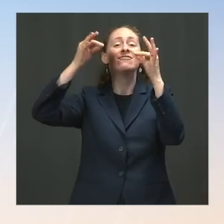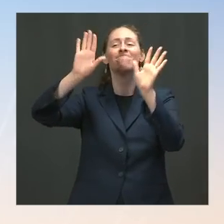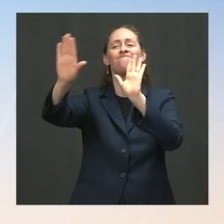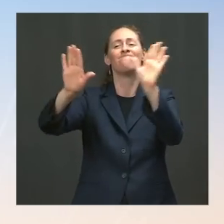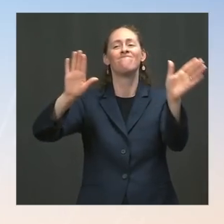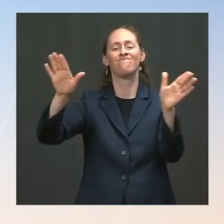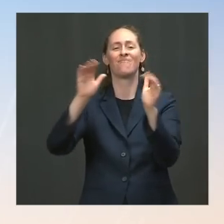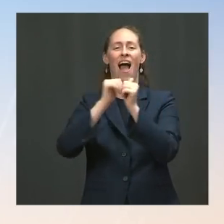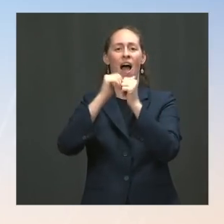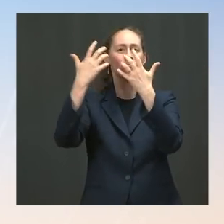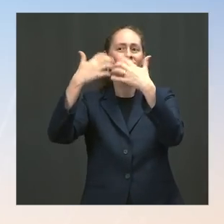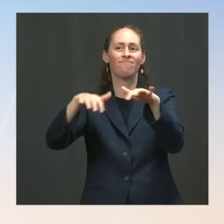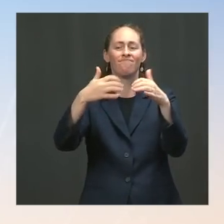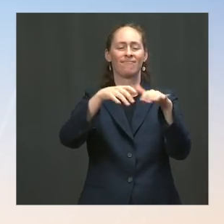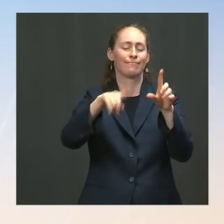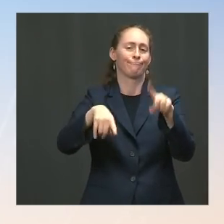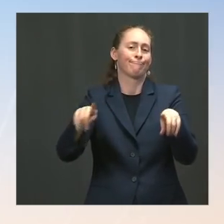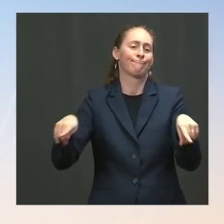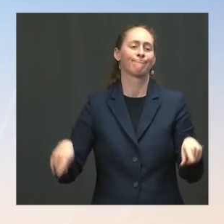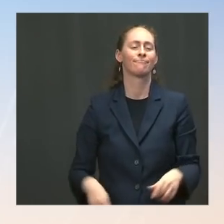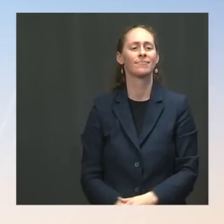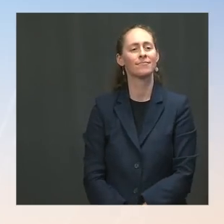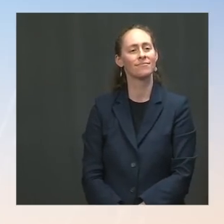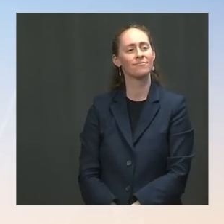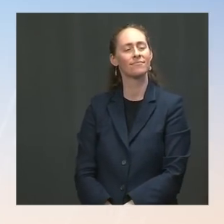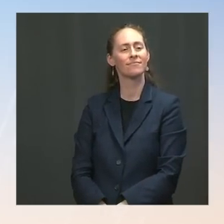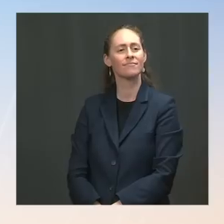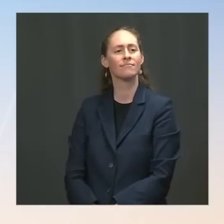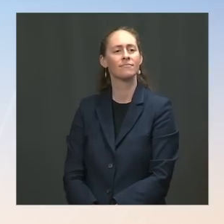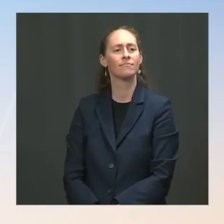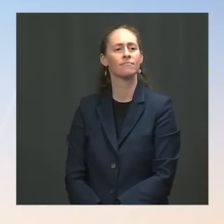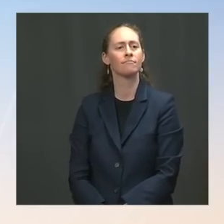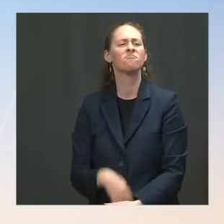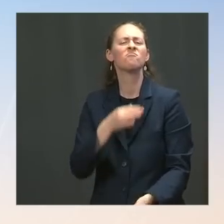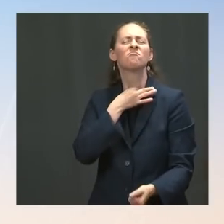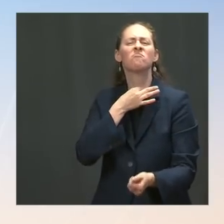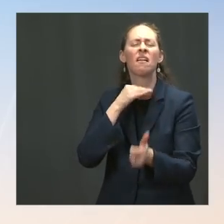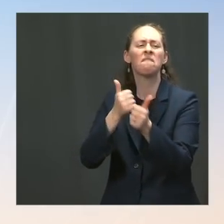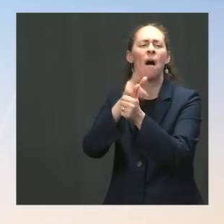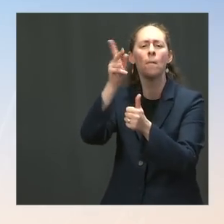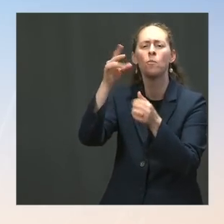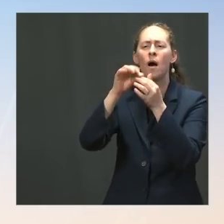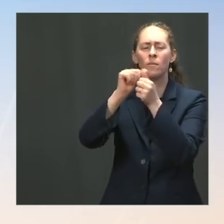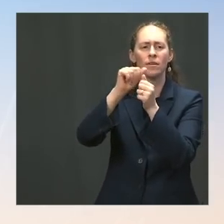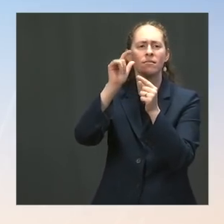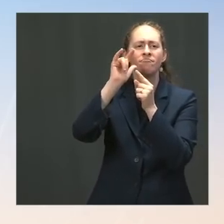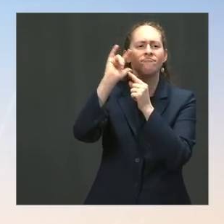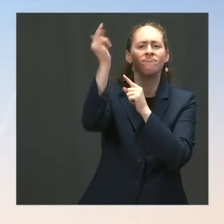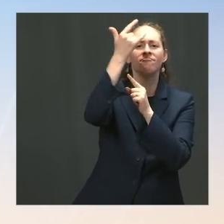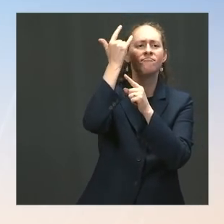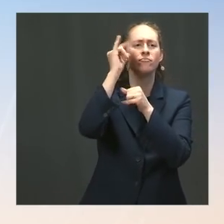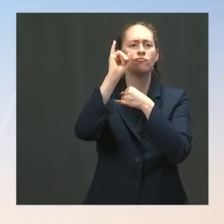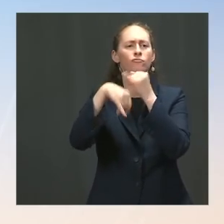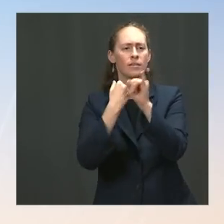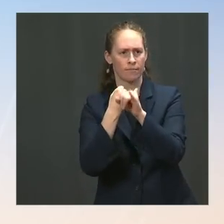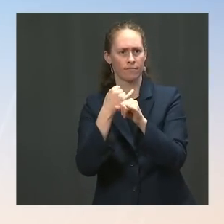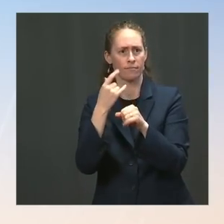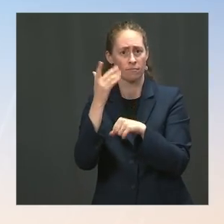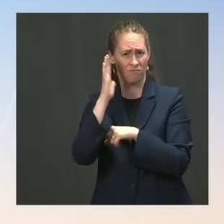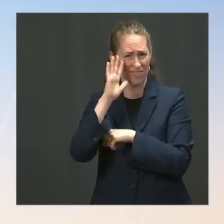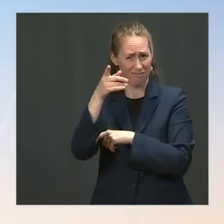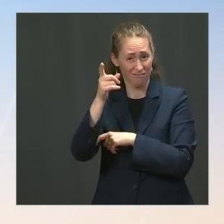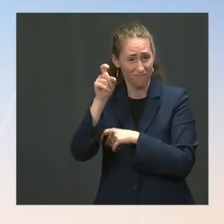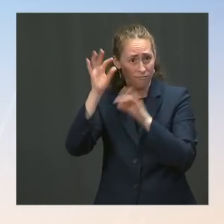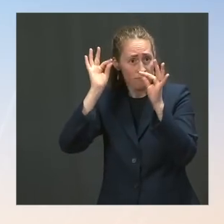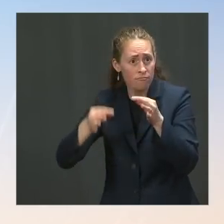just to follow up on the international travel question, I understand that there's an interagency process, but is it the goal of that process to end in a